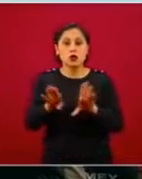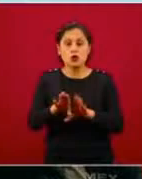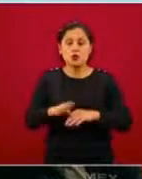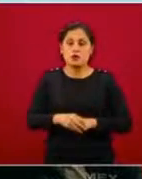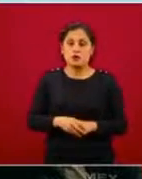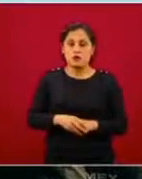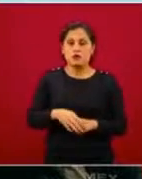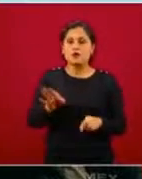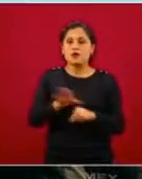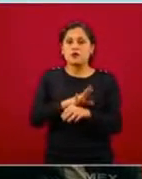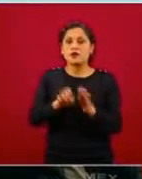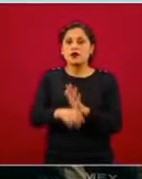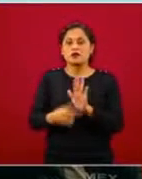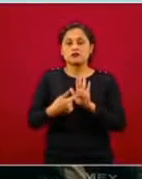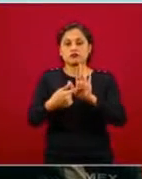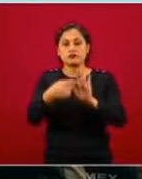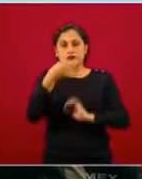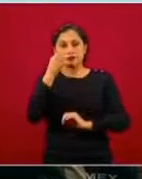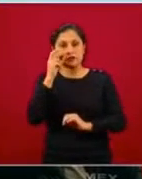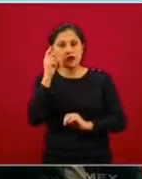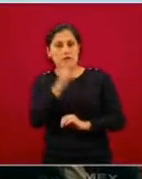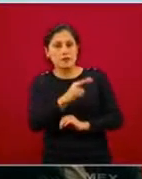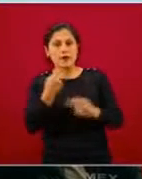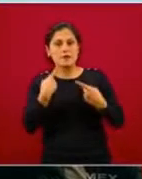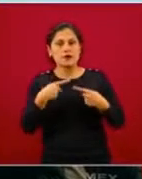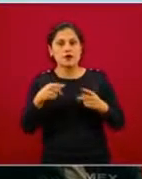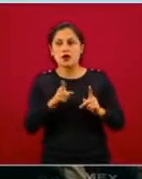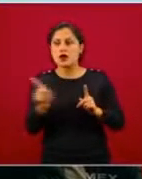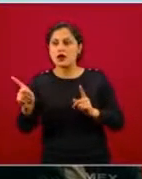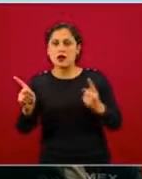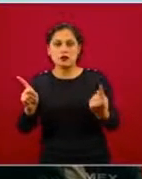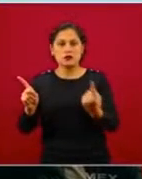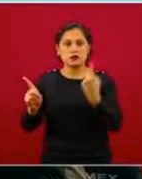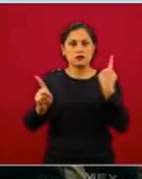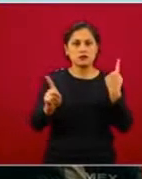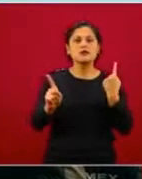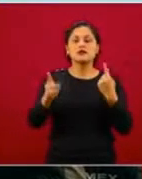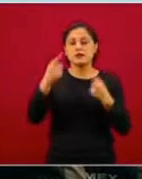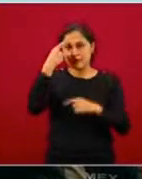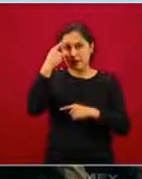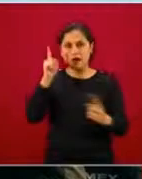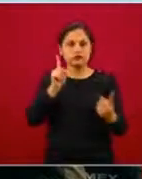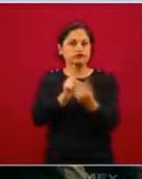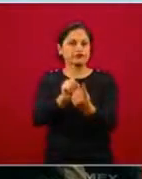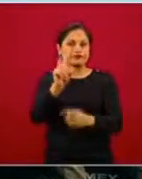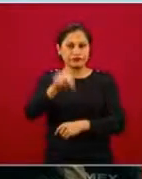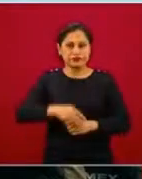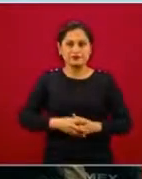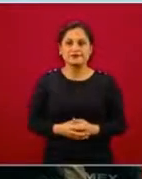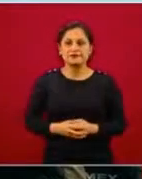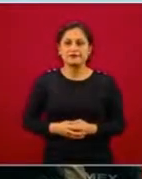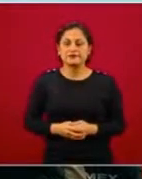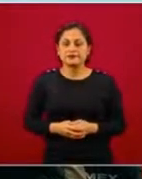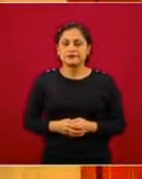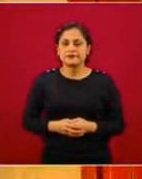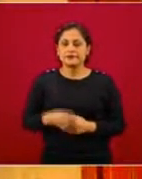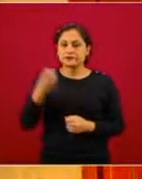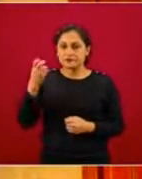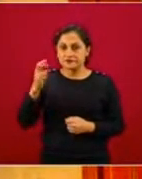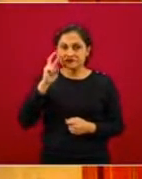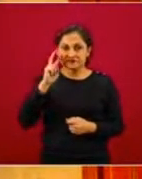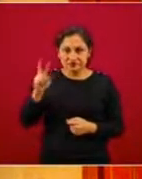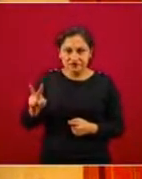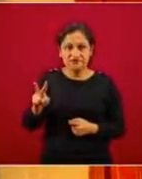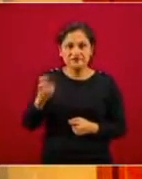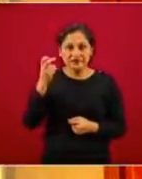people within the supermarket. So for example, in some aisles, they're going to only be going one way, and in another aisle, another